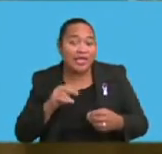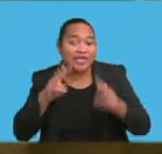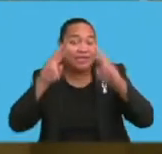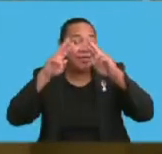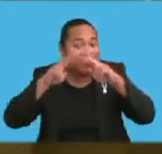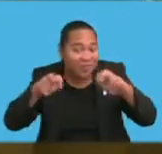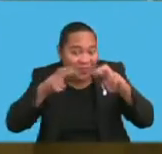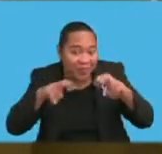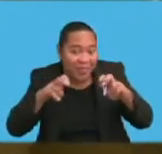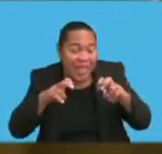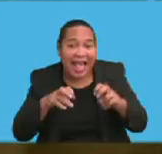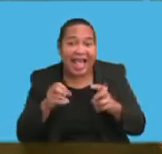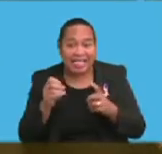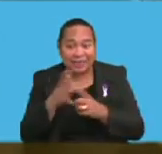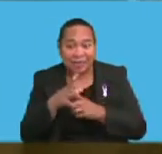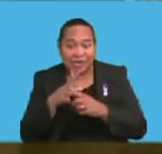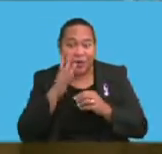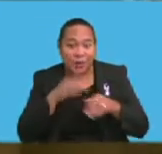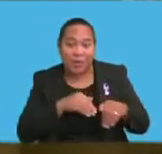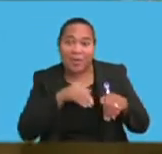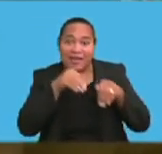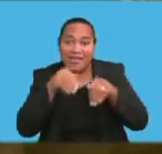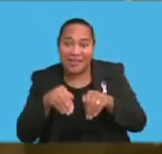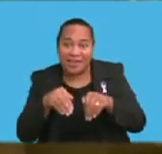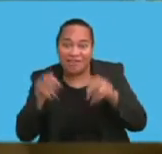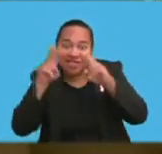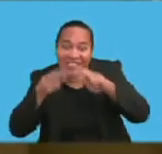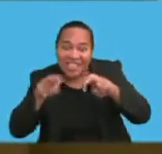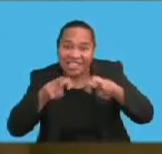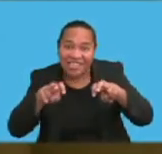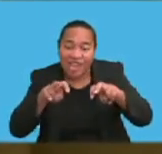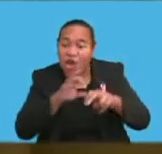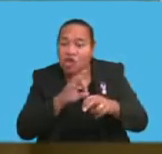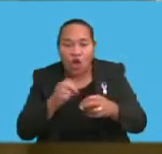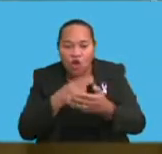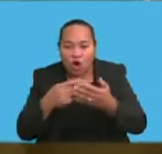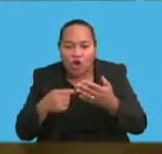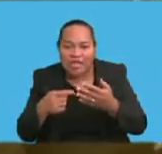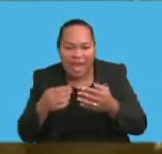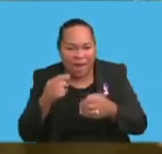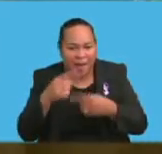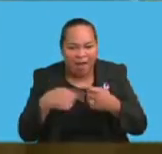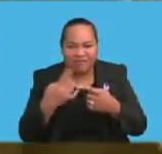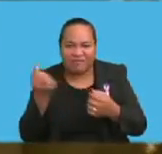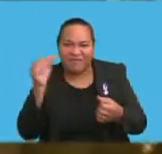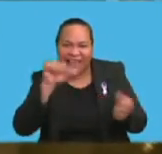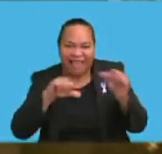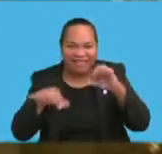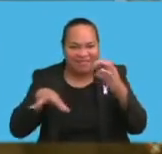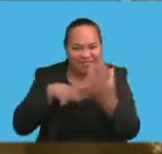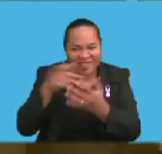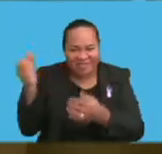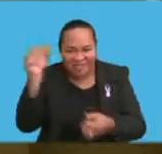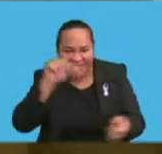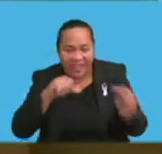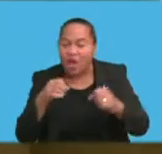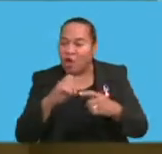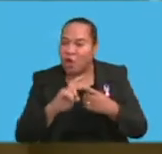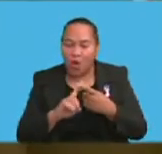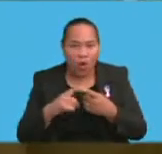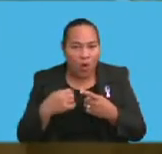with participatory research, Madam Speaker, it's not only about the blend of science, it's not only about